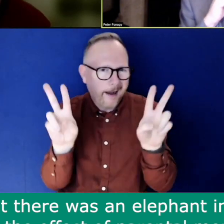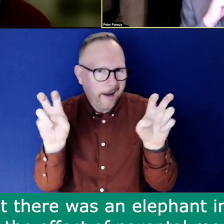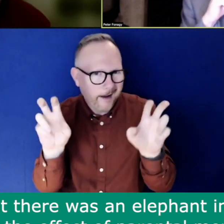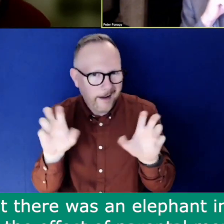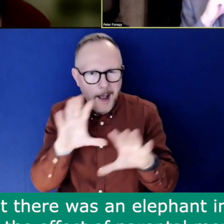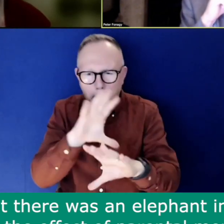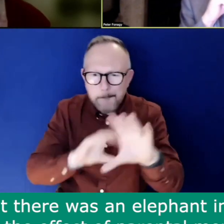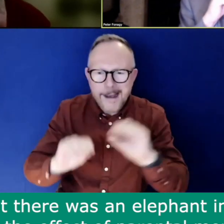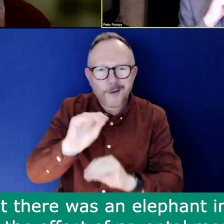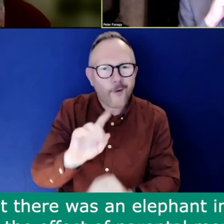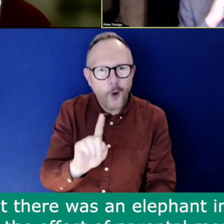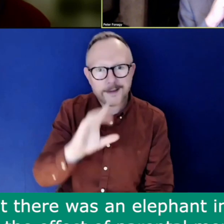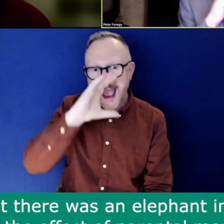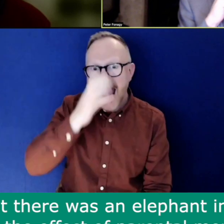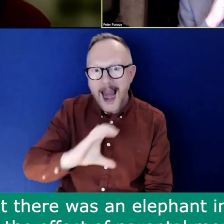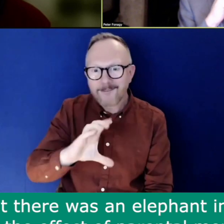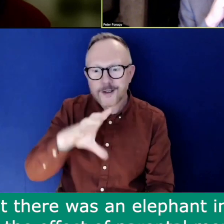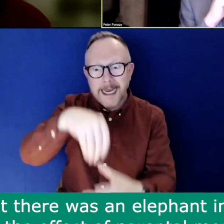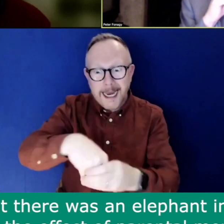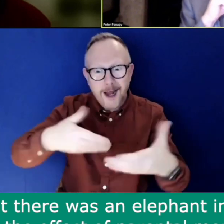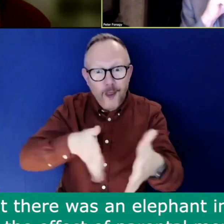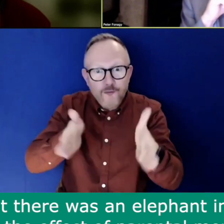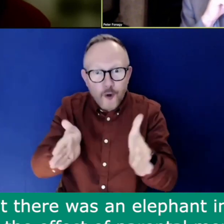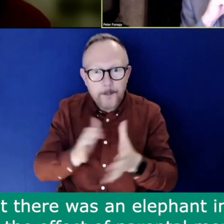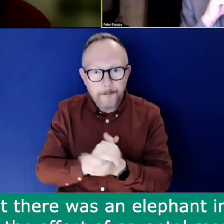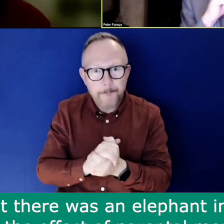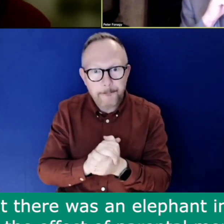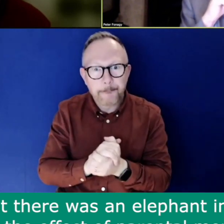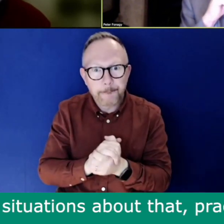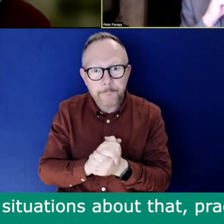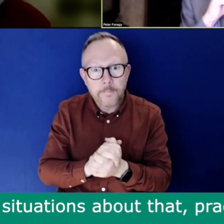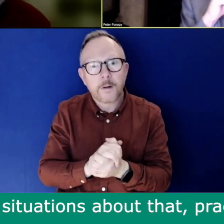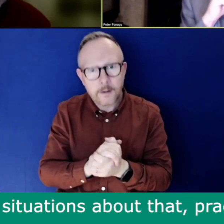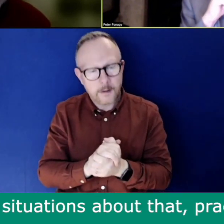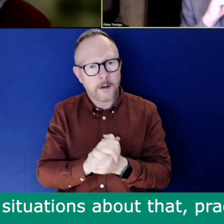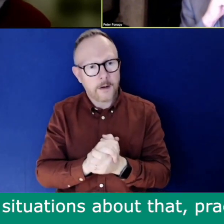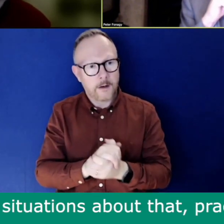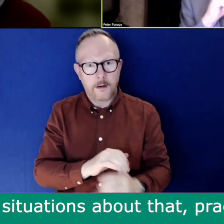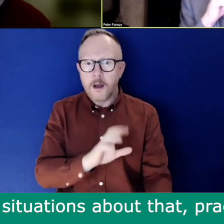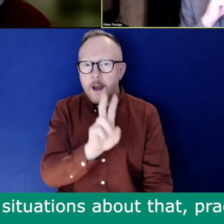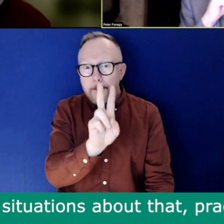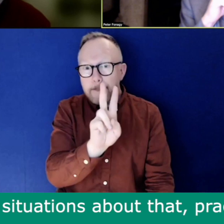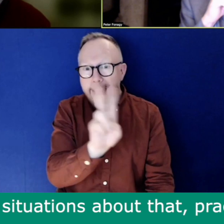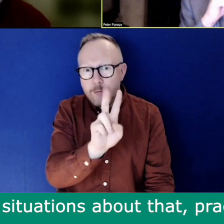and that elephant was the effect of parental mental illness.